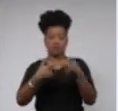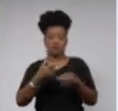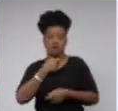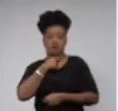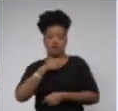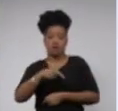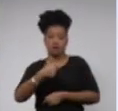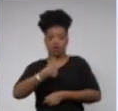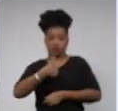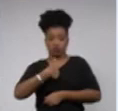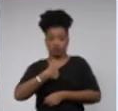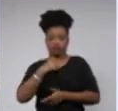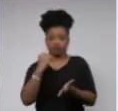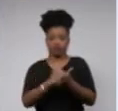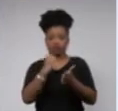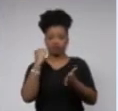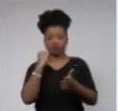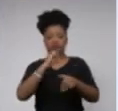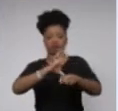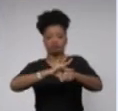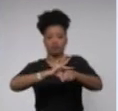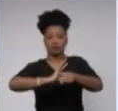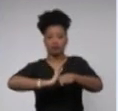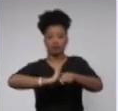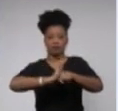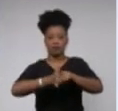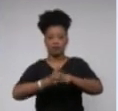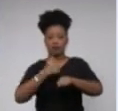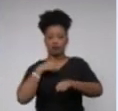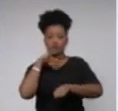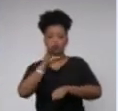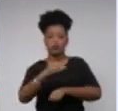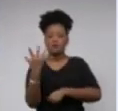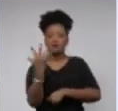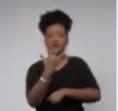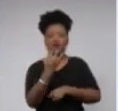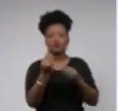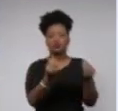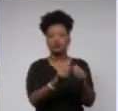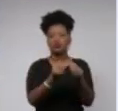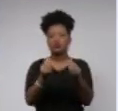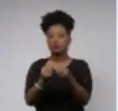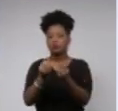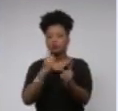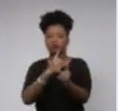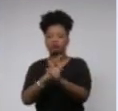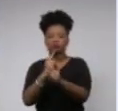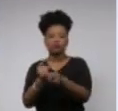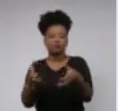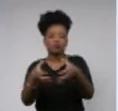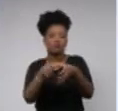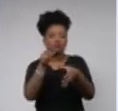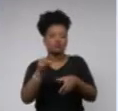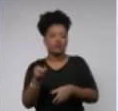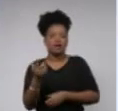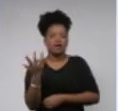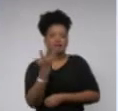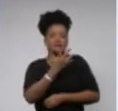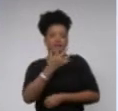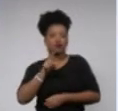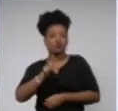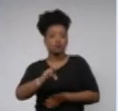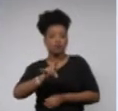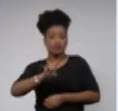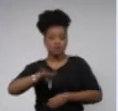virus. As I mentioned, 1 patient contracted the disease abroad, but accounts for 441